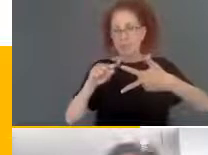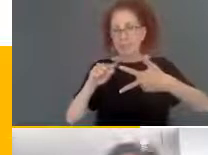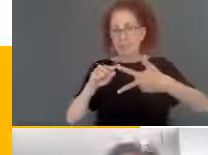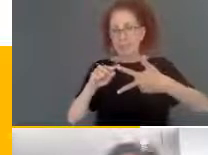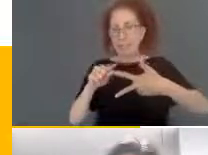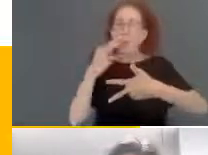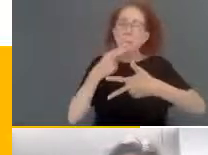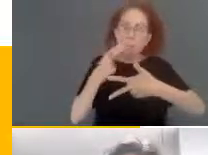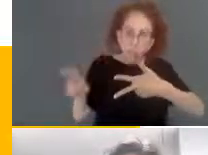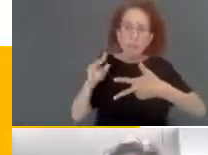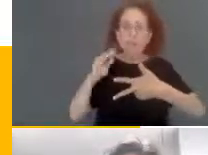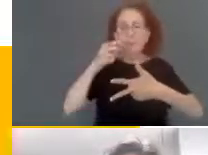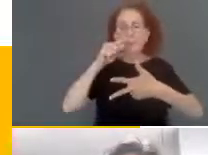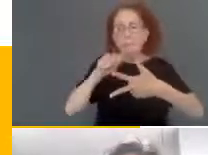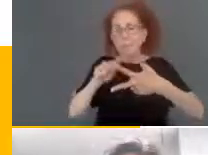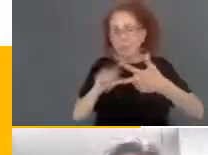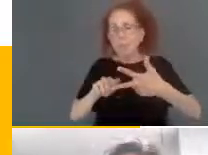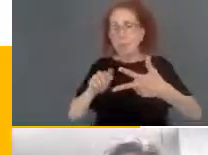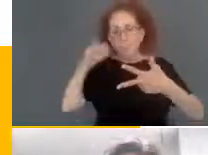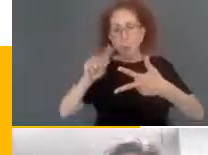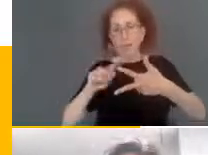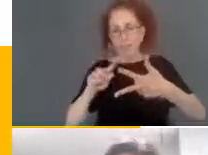of go through all of them.